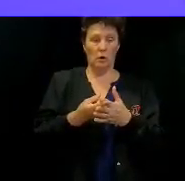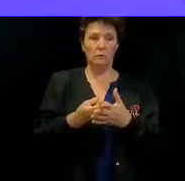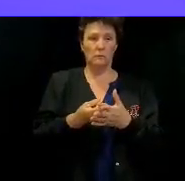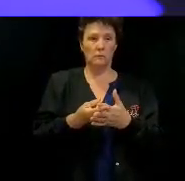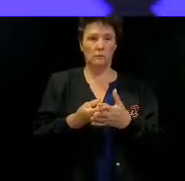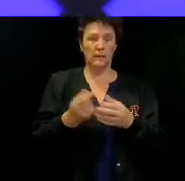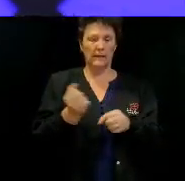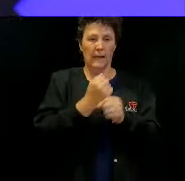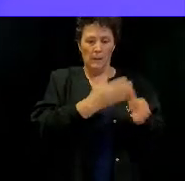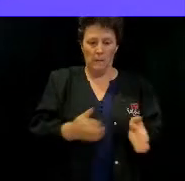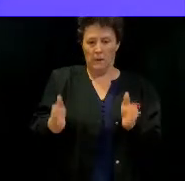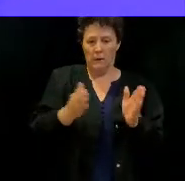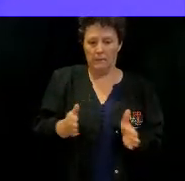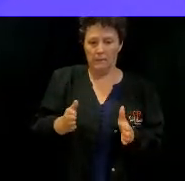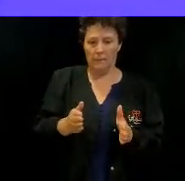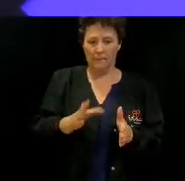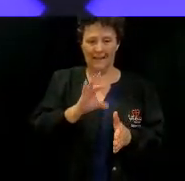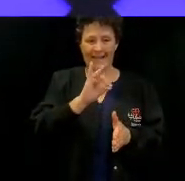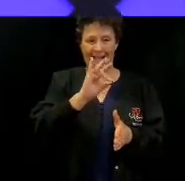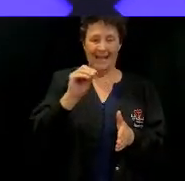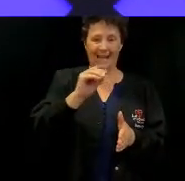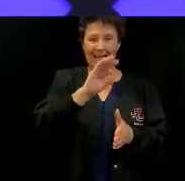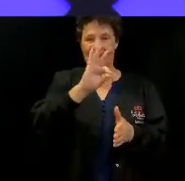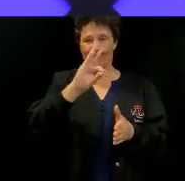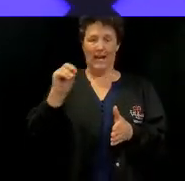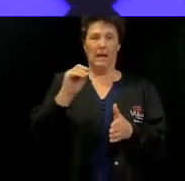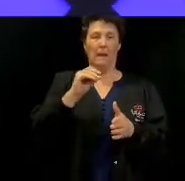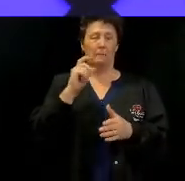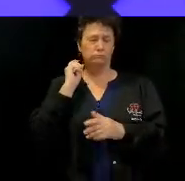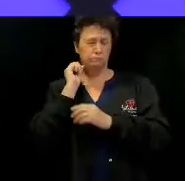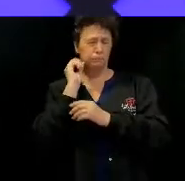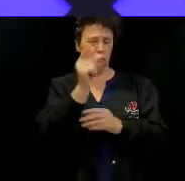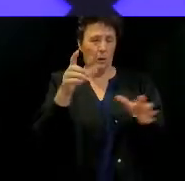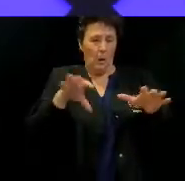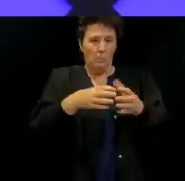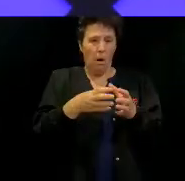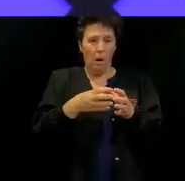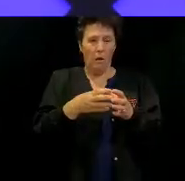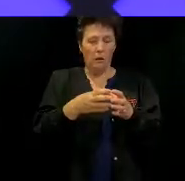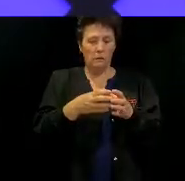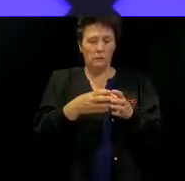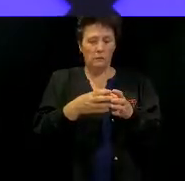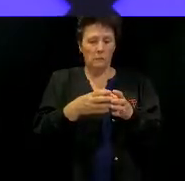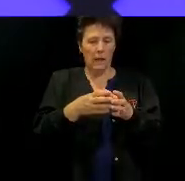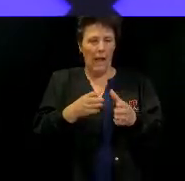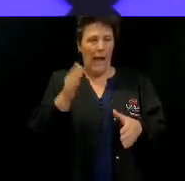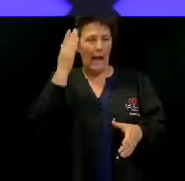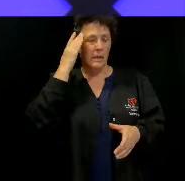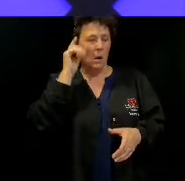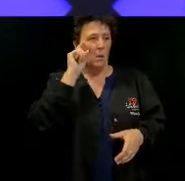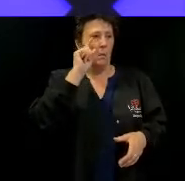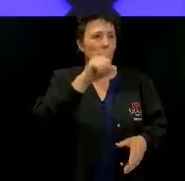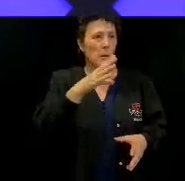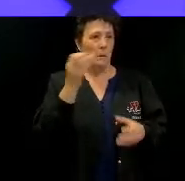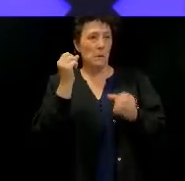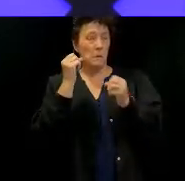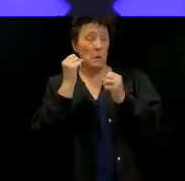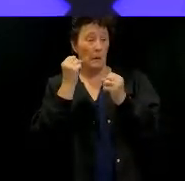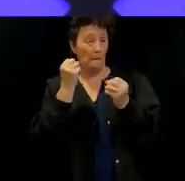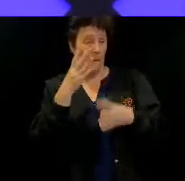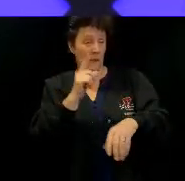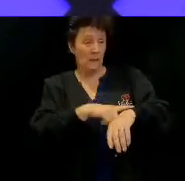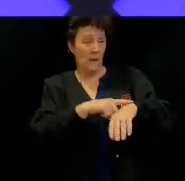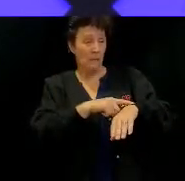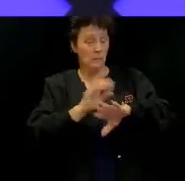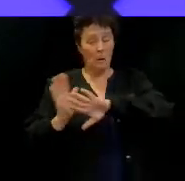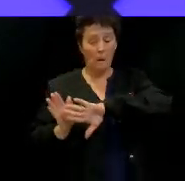that 98 mile an hour fastball is coming down the pike, that it's not about me. It's just reaction because I've done it so many times.